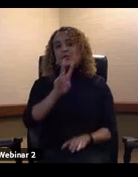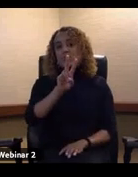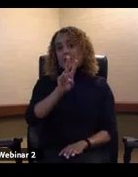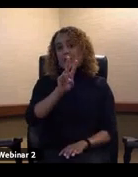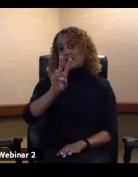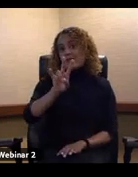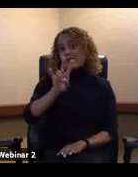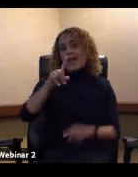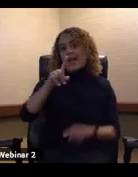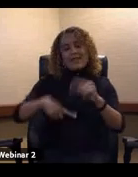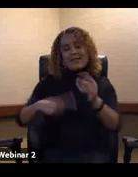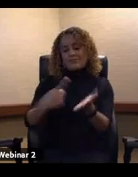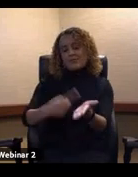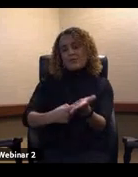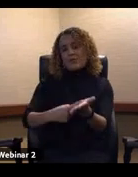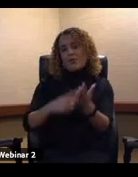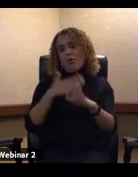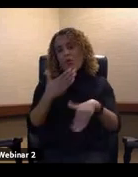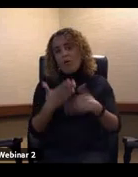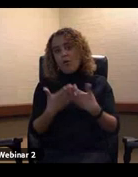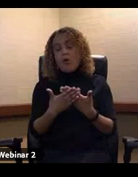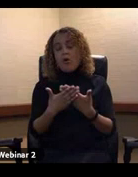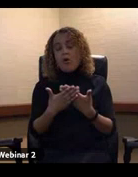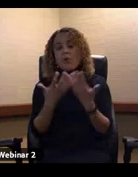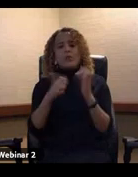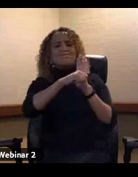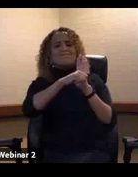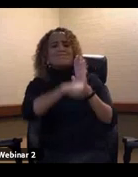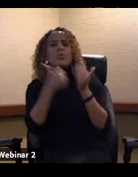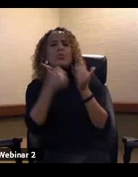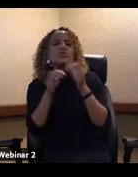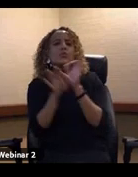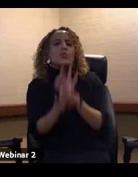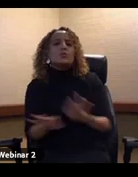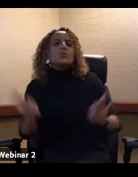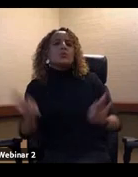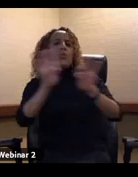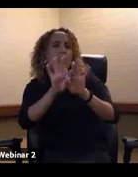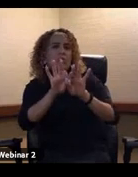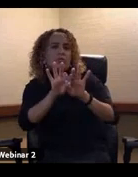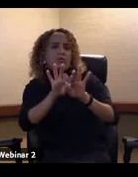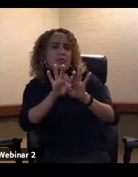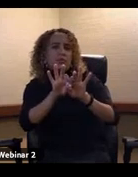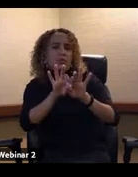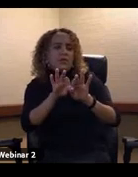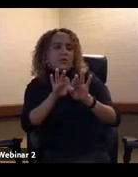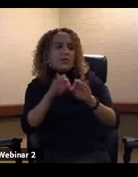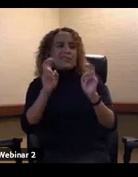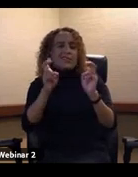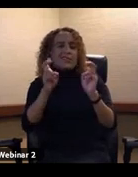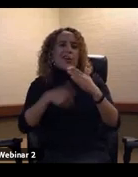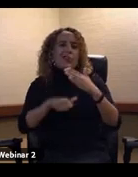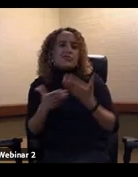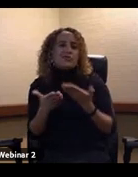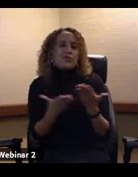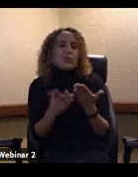There are 27 of them. I can't go over all of them, but I do want to highlight the ones most relevant to the types of projects that usually come in under the Underserved